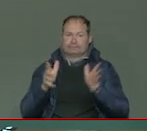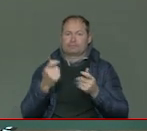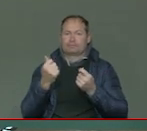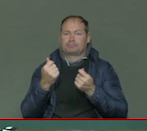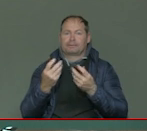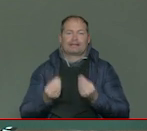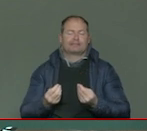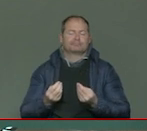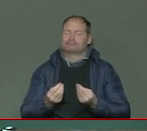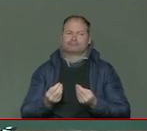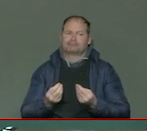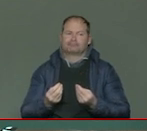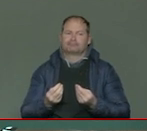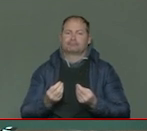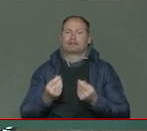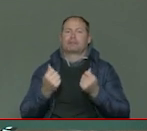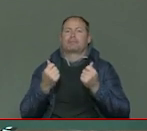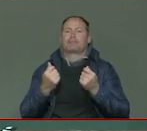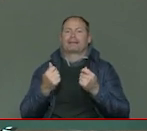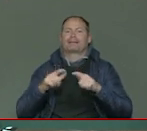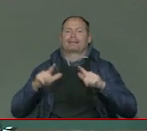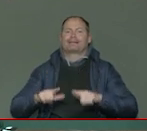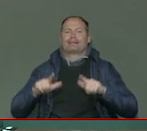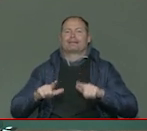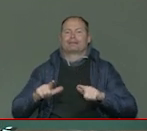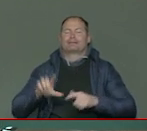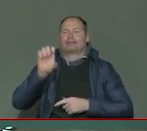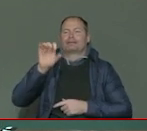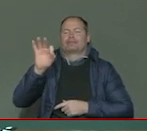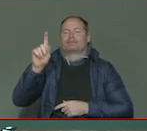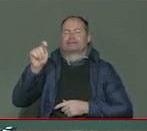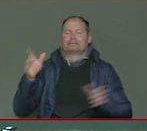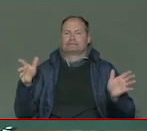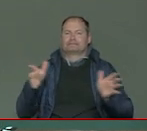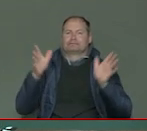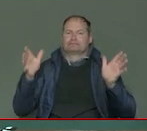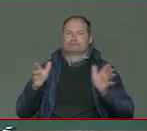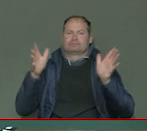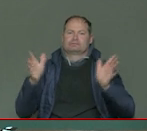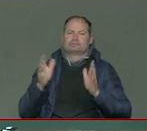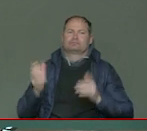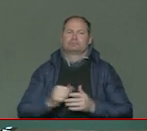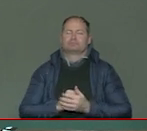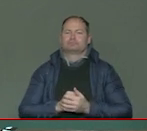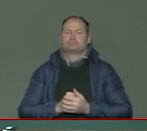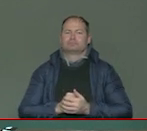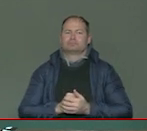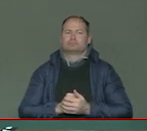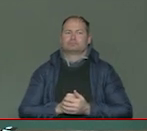So there's no less cash going through your books. Encourage EFTs. more